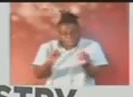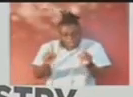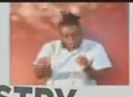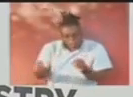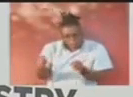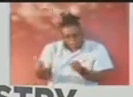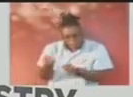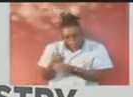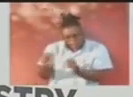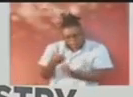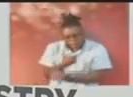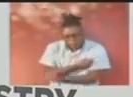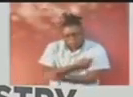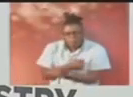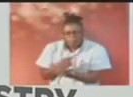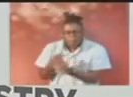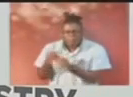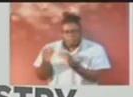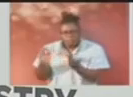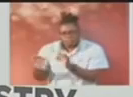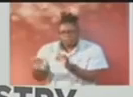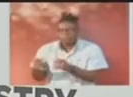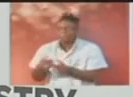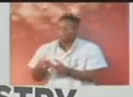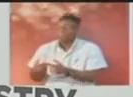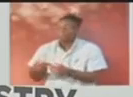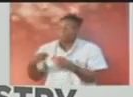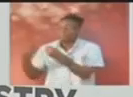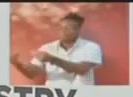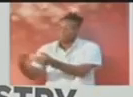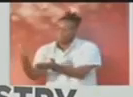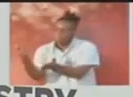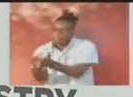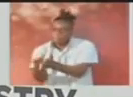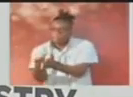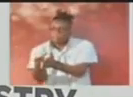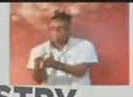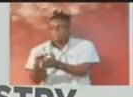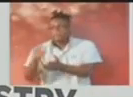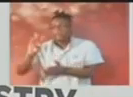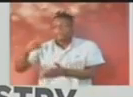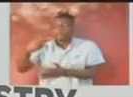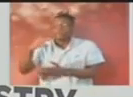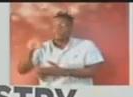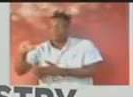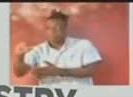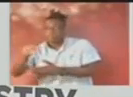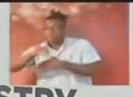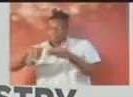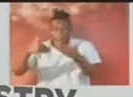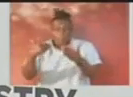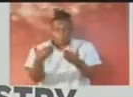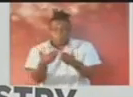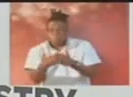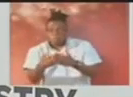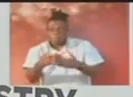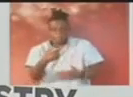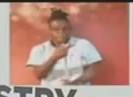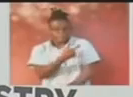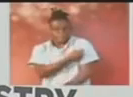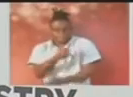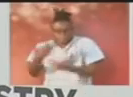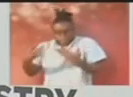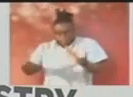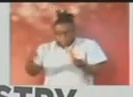to WHO. So every vaccine that has been approved to date has been reviewed by this Global